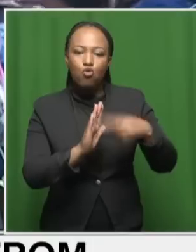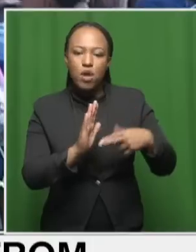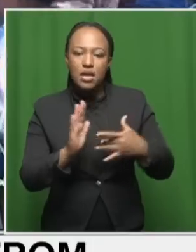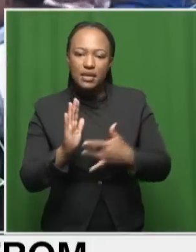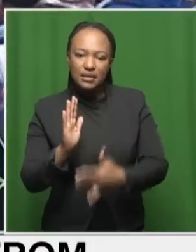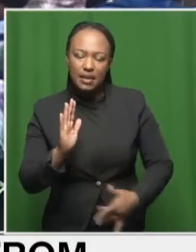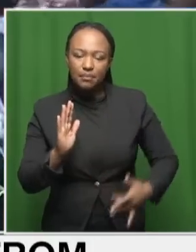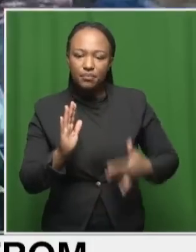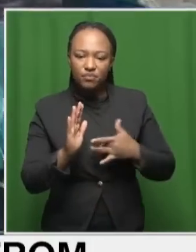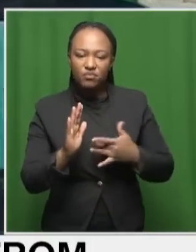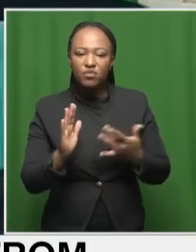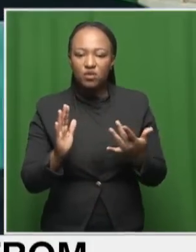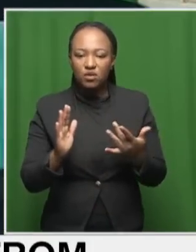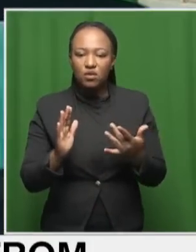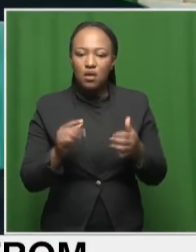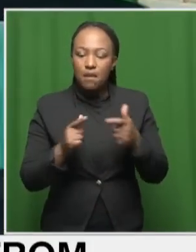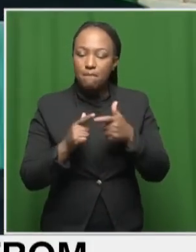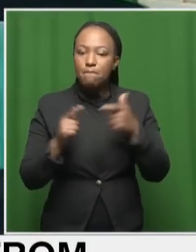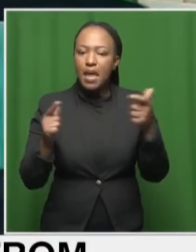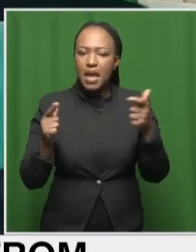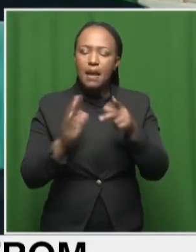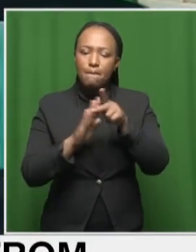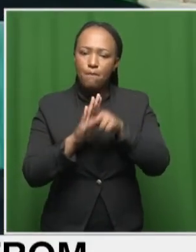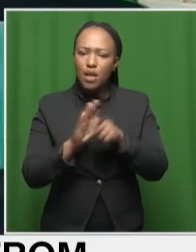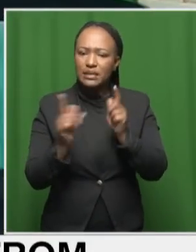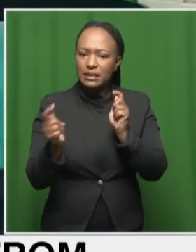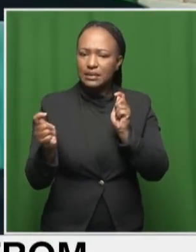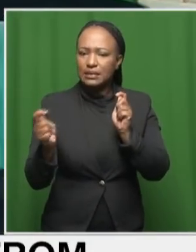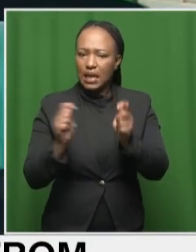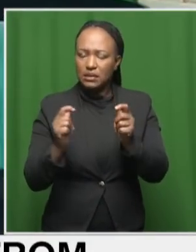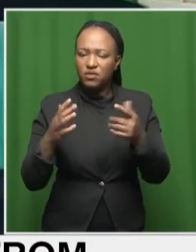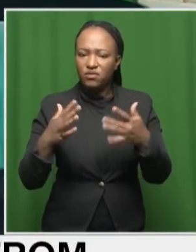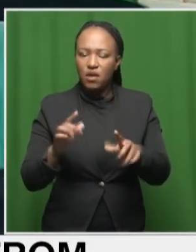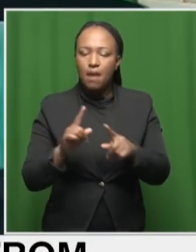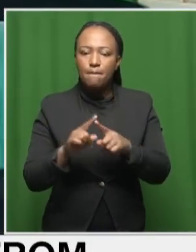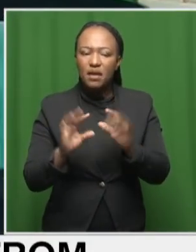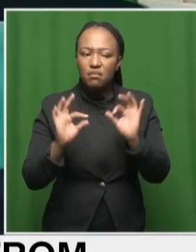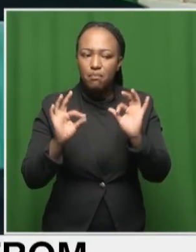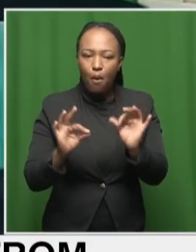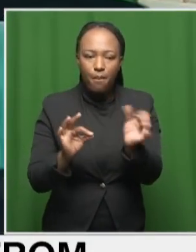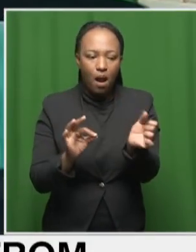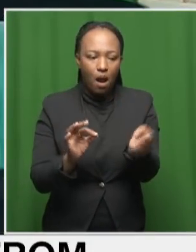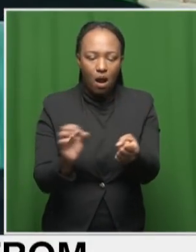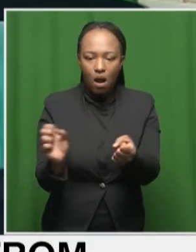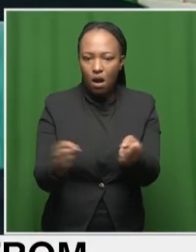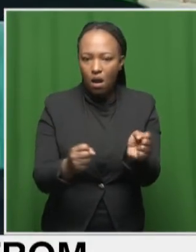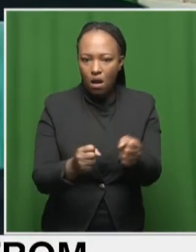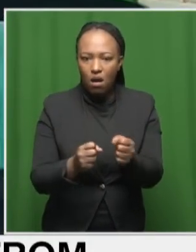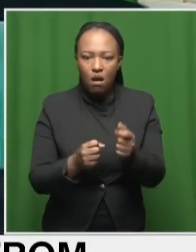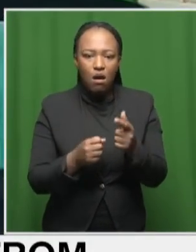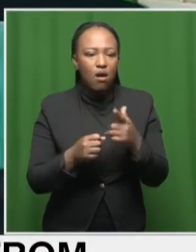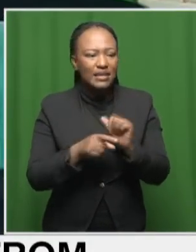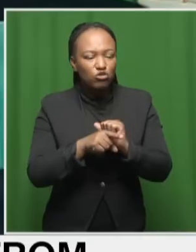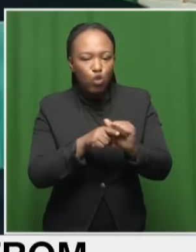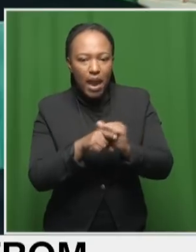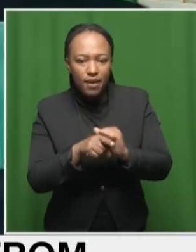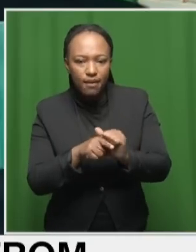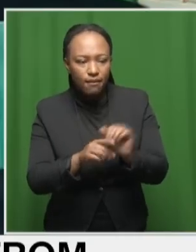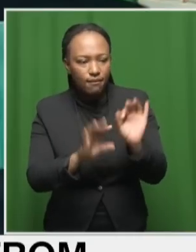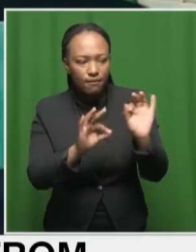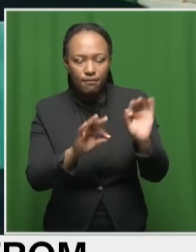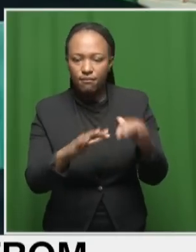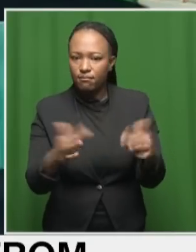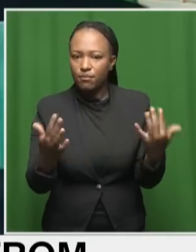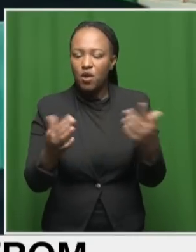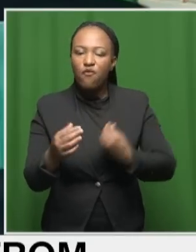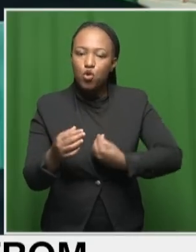that was potentially a really big policy move. But the problem was that they weren't recruited properly. There was no face-to-face training for